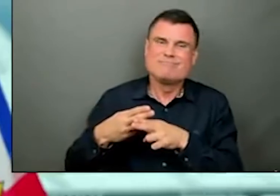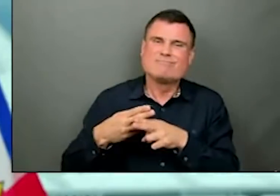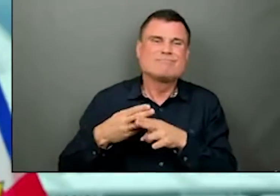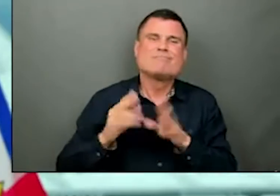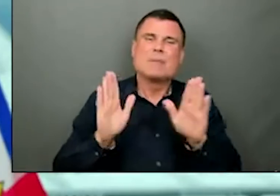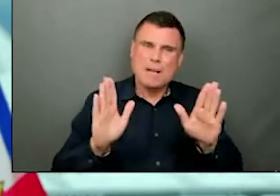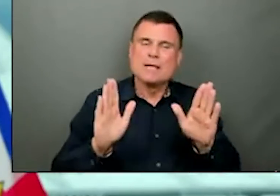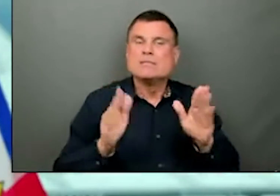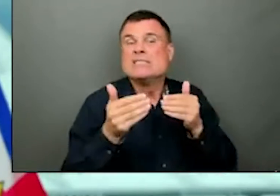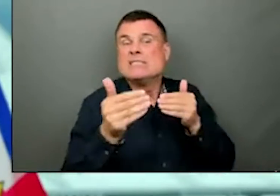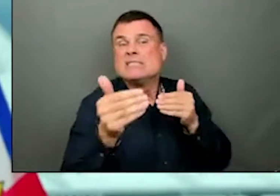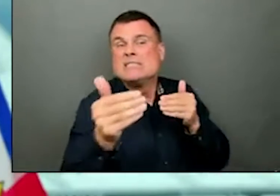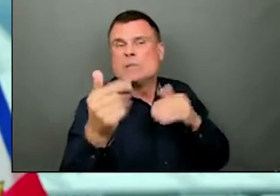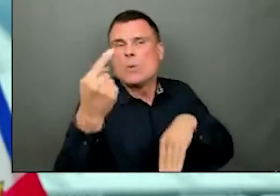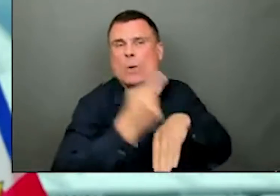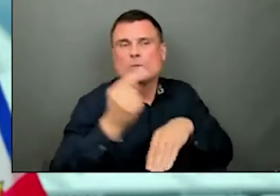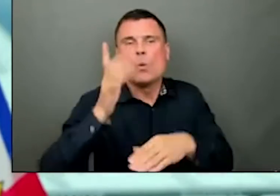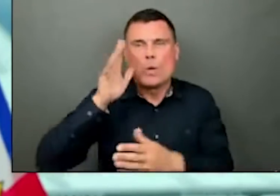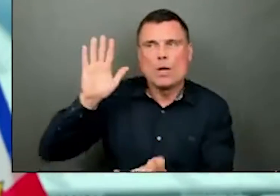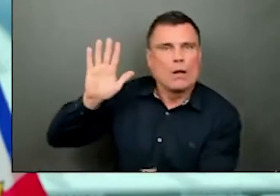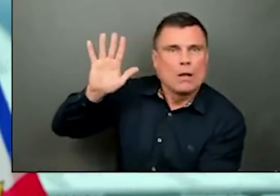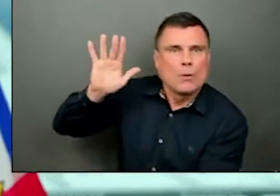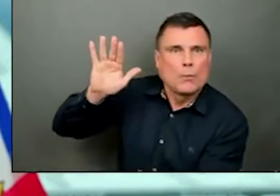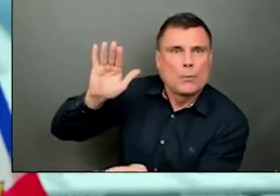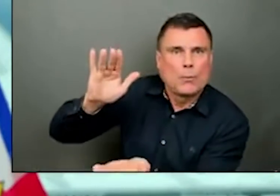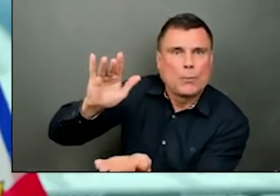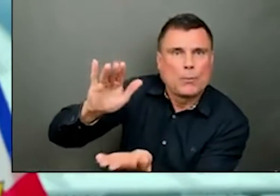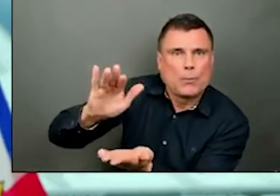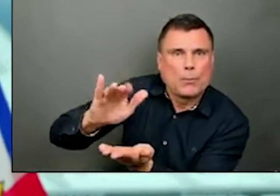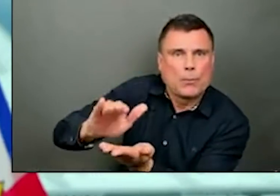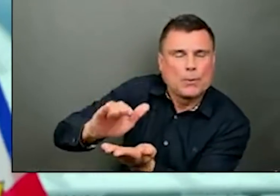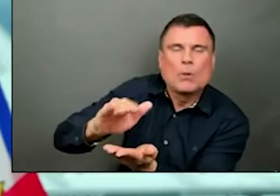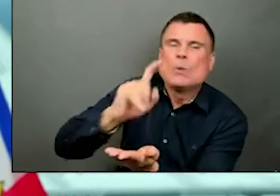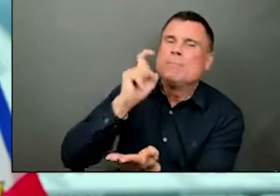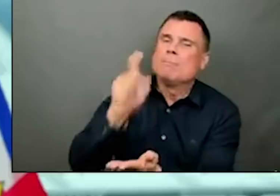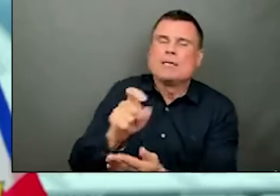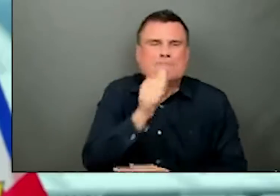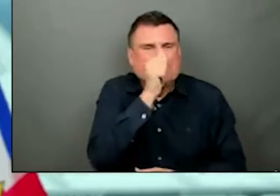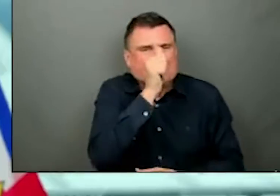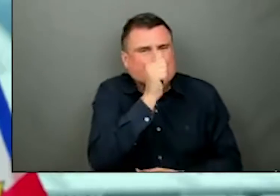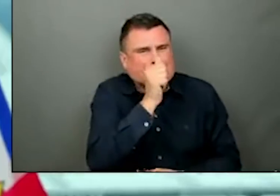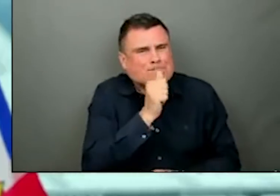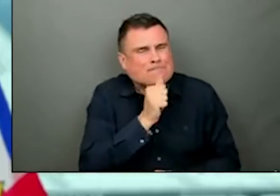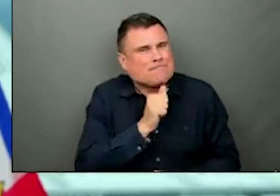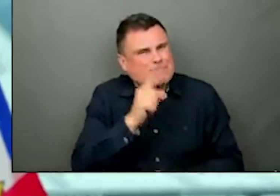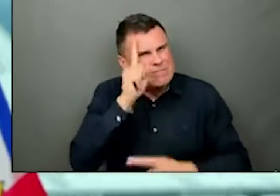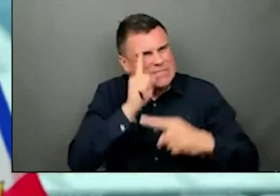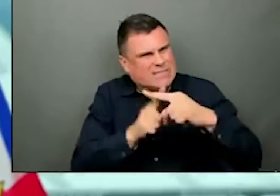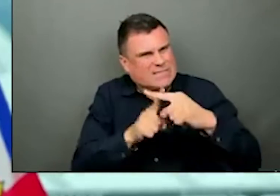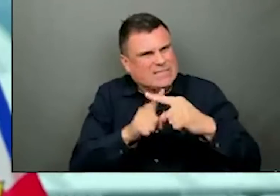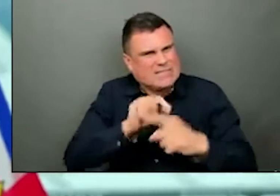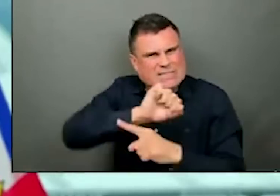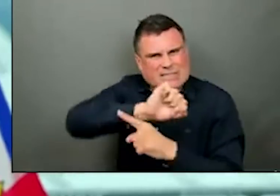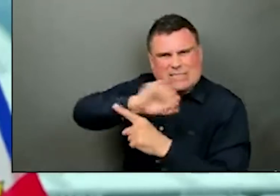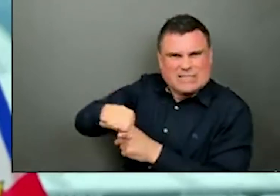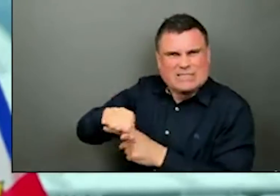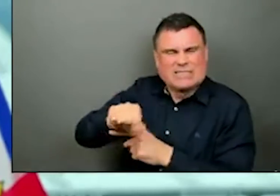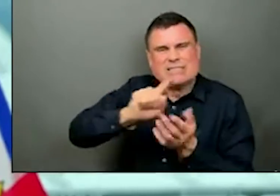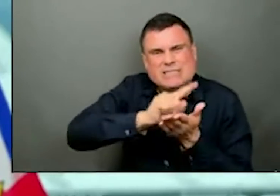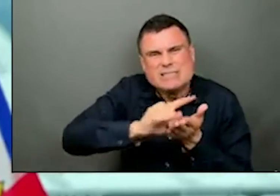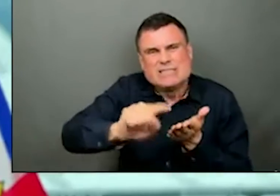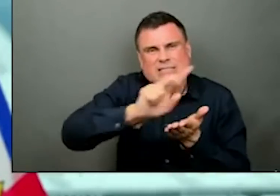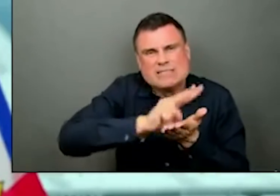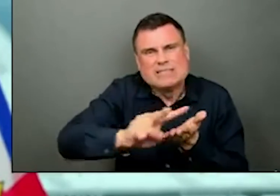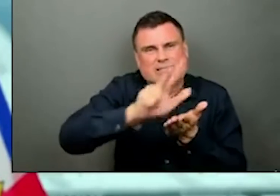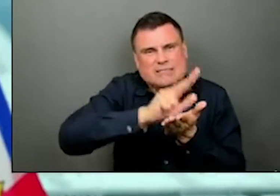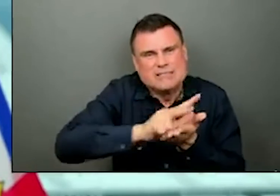we need to hold the line and keep doing them for the next few weeks. We don't want another upward